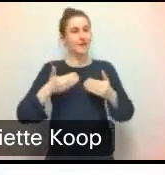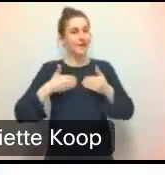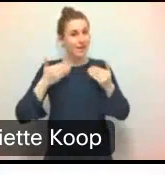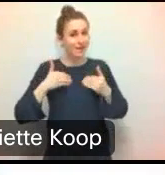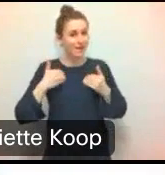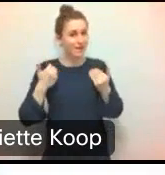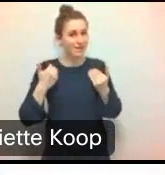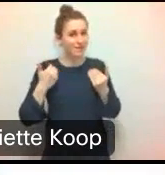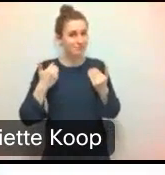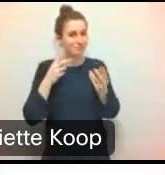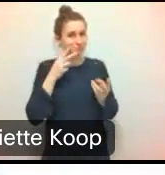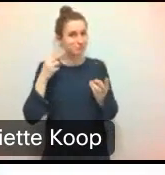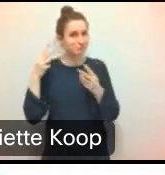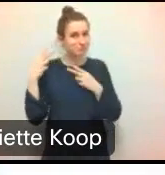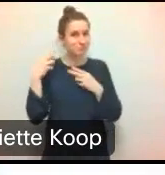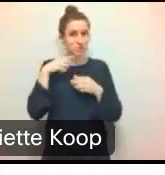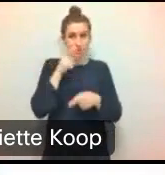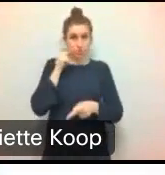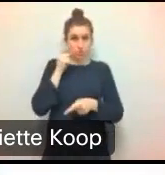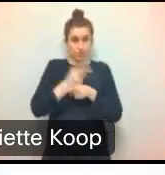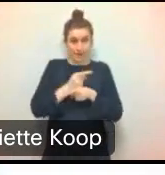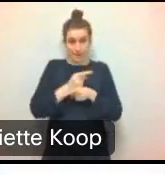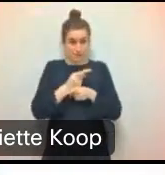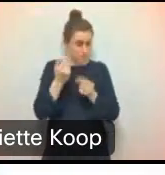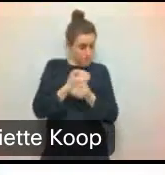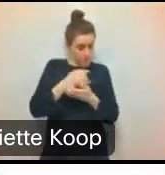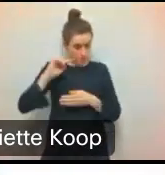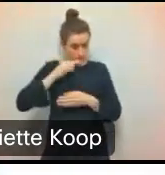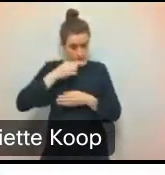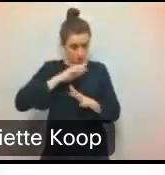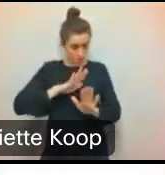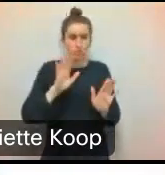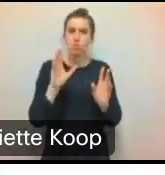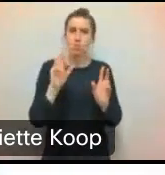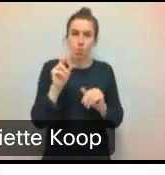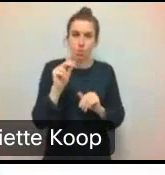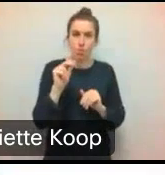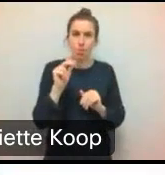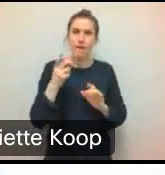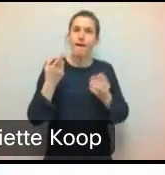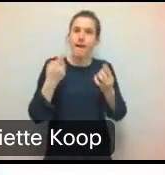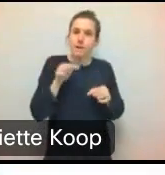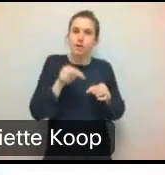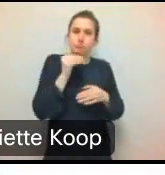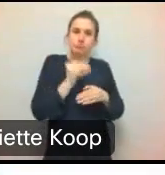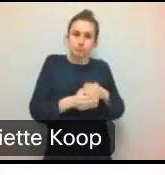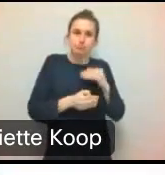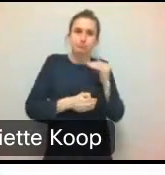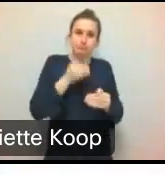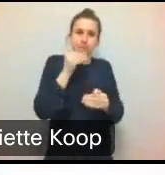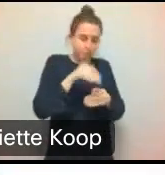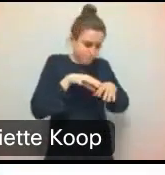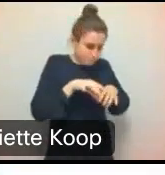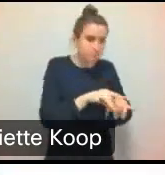probably didn't do it right. You probably didn't brush your teeth properly, but you learned a little bit over time. You probably